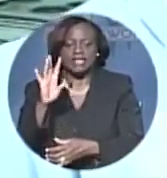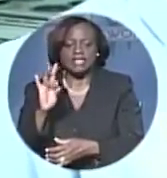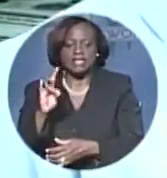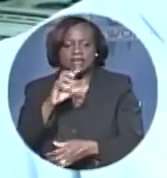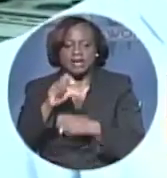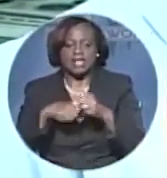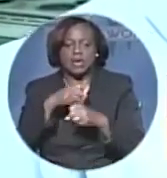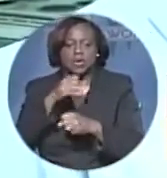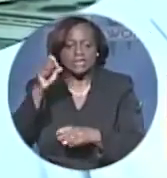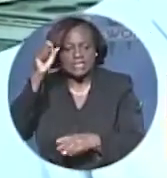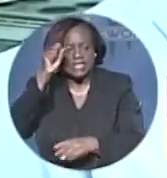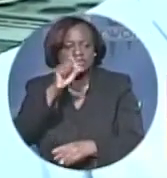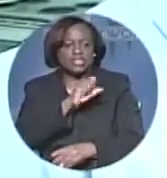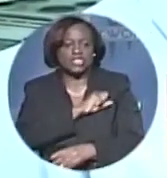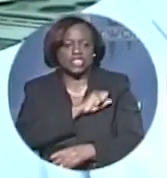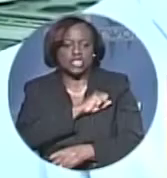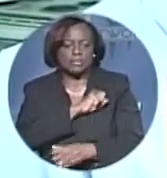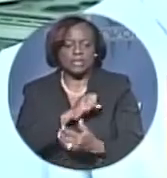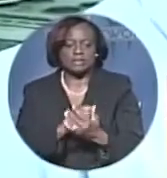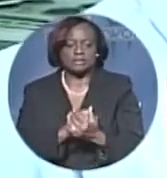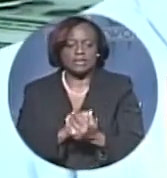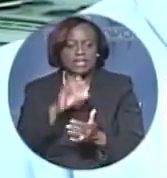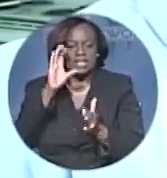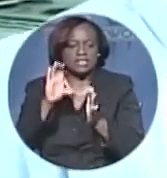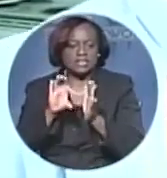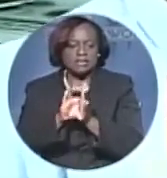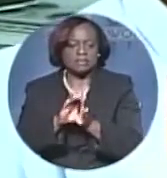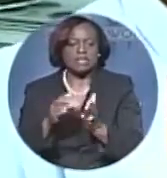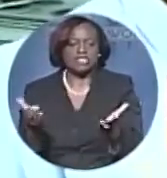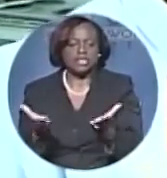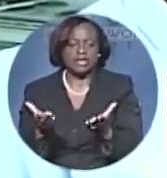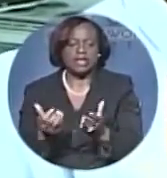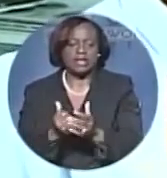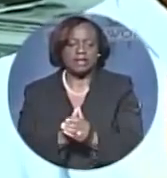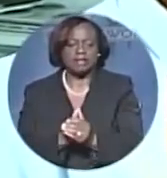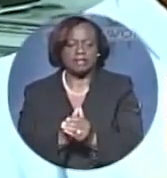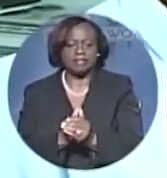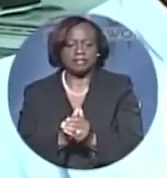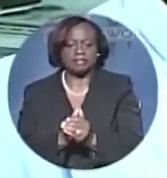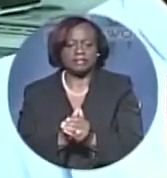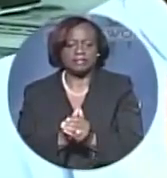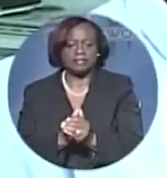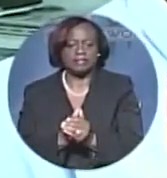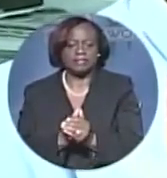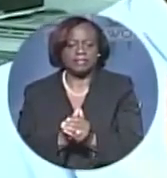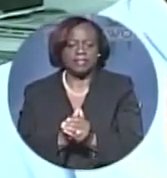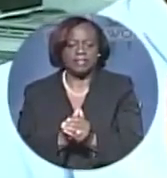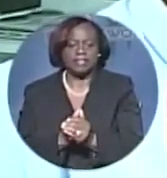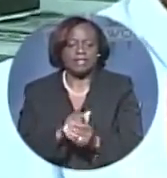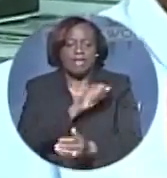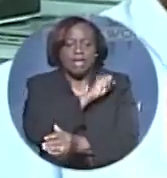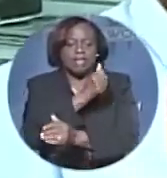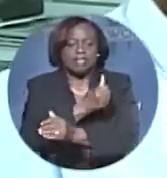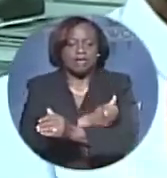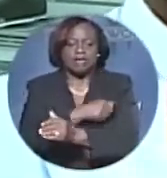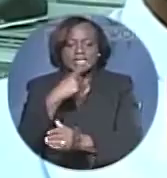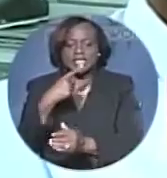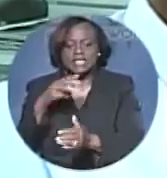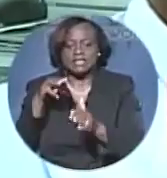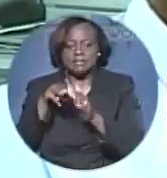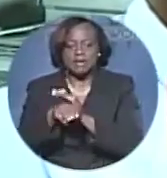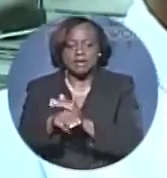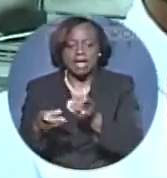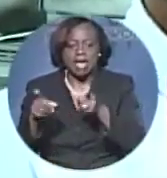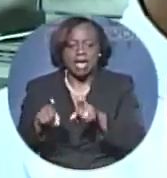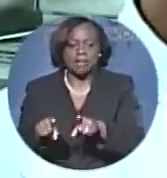Stephen Sherman. He's pictured here in an old episode of the ZNS television show Catching Gap Seed. Authorities say that the murder occurred